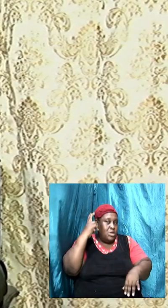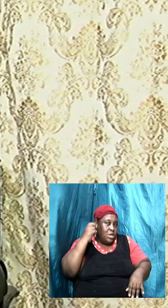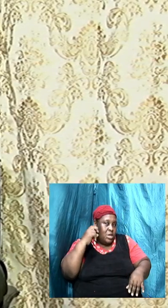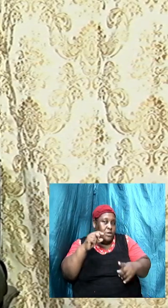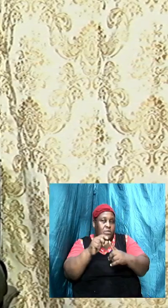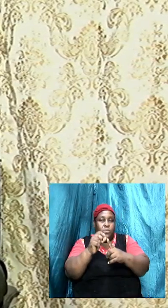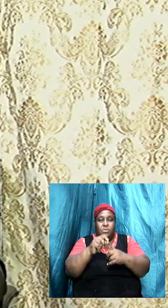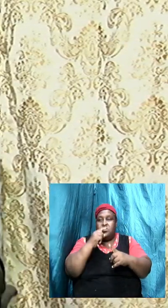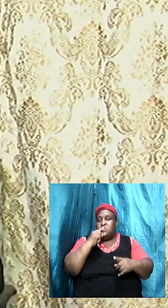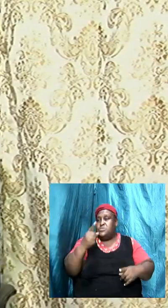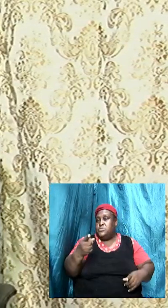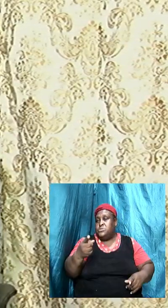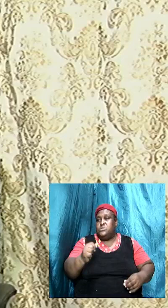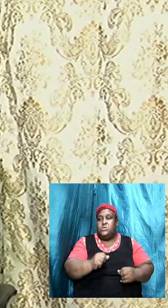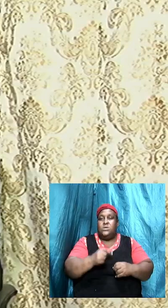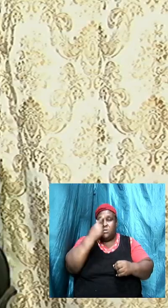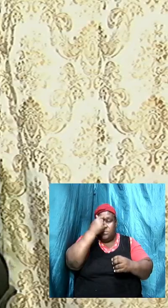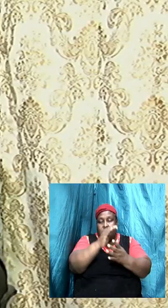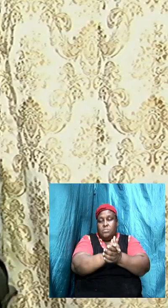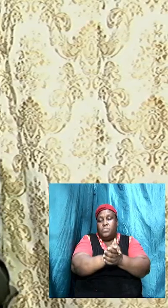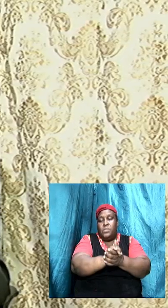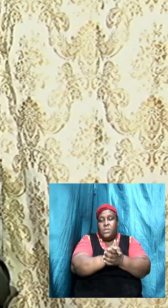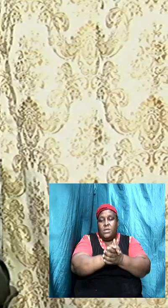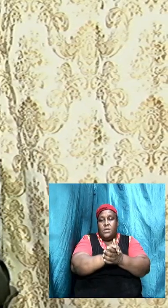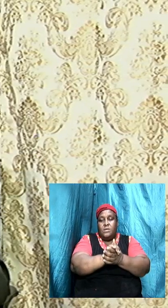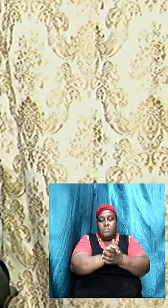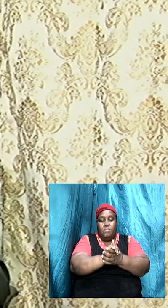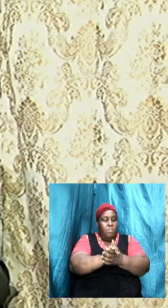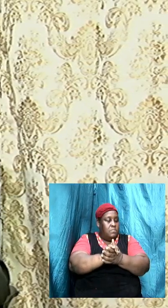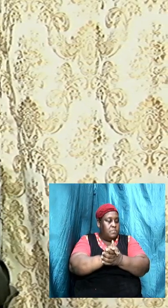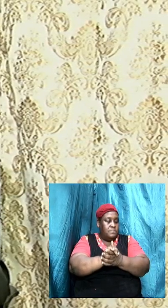presented and believe it.